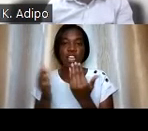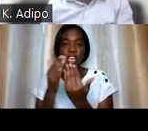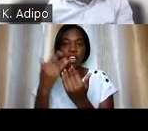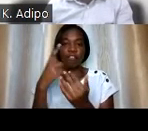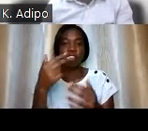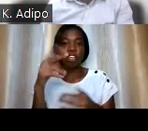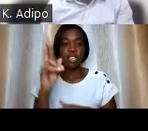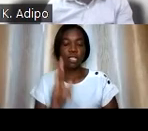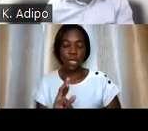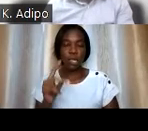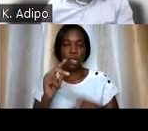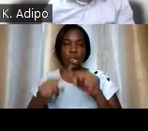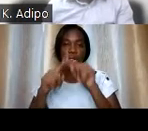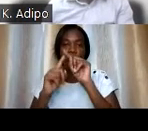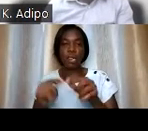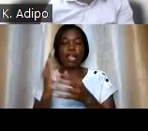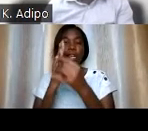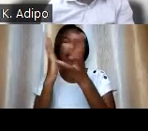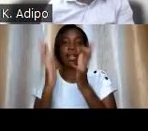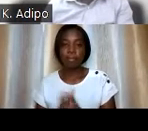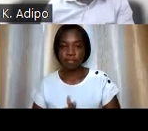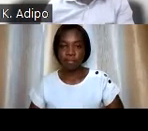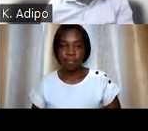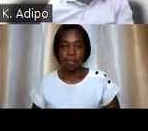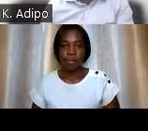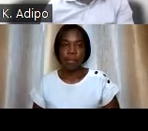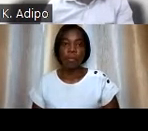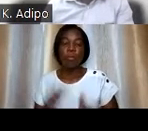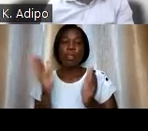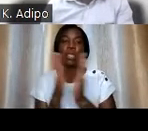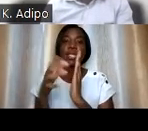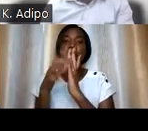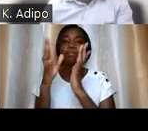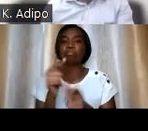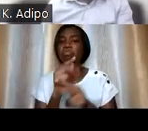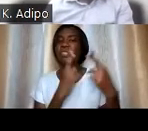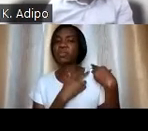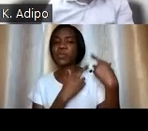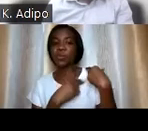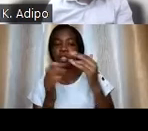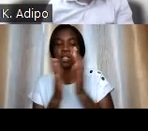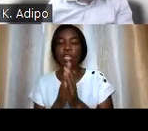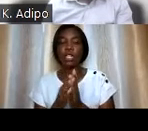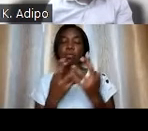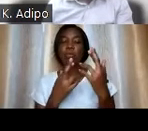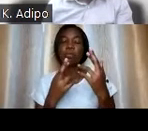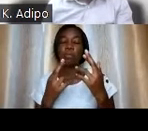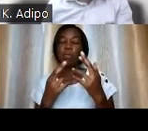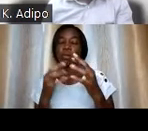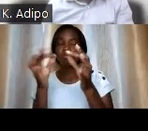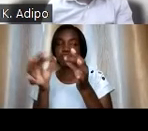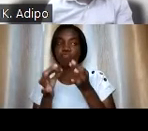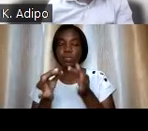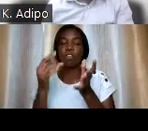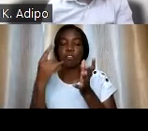with leadership. Just like leadership is responsible and accountable for the vision, the mission, the